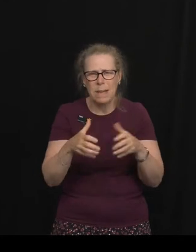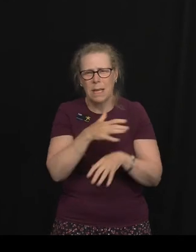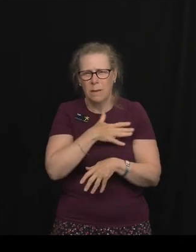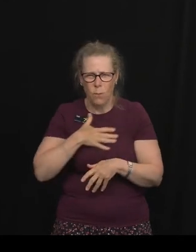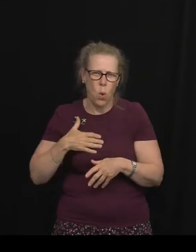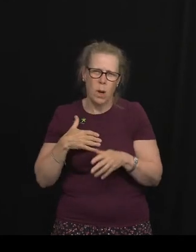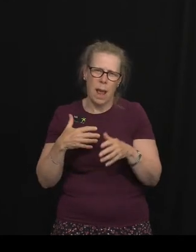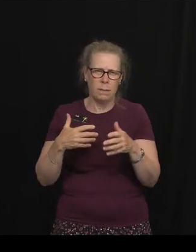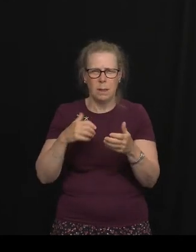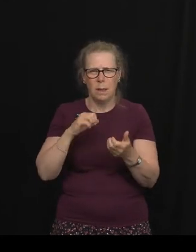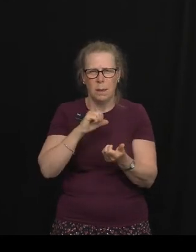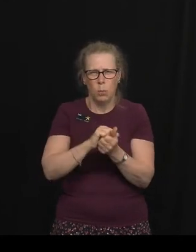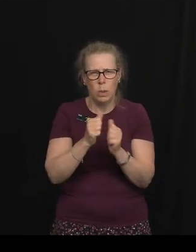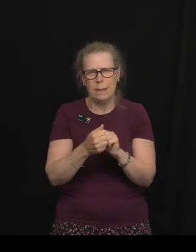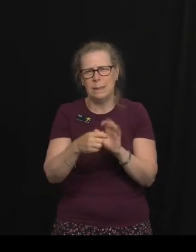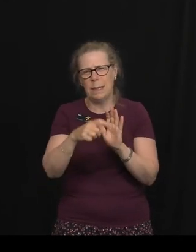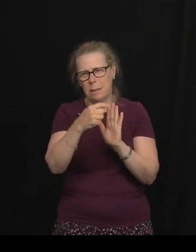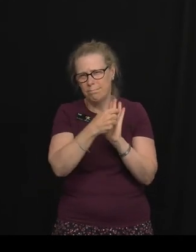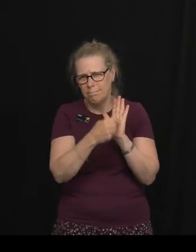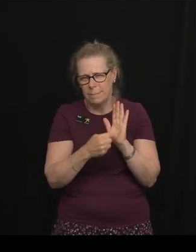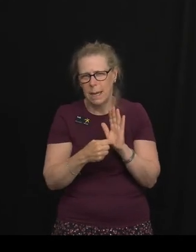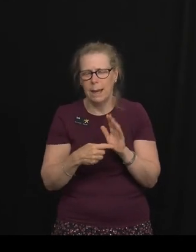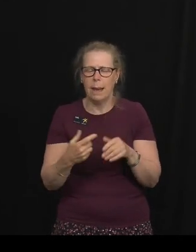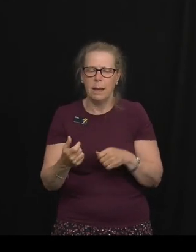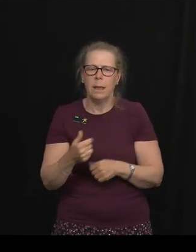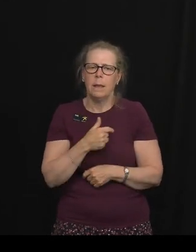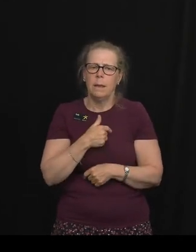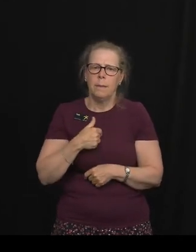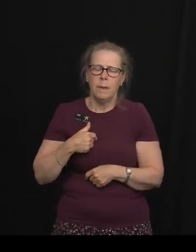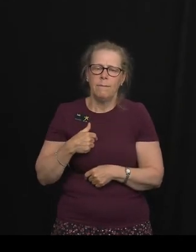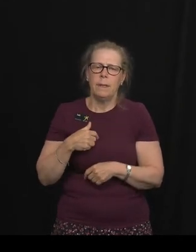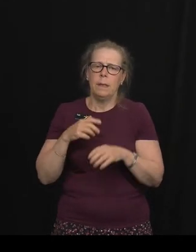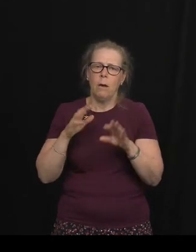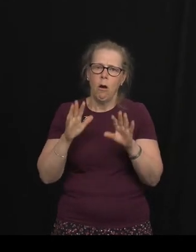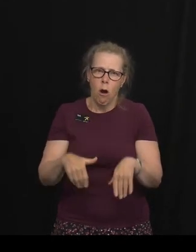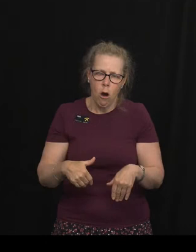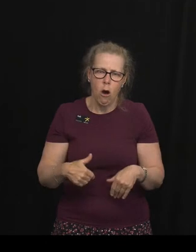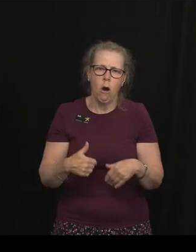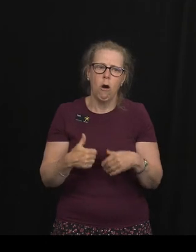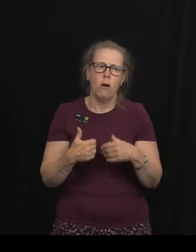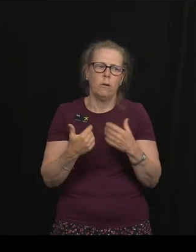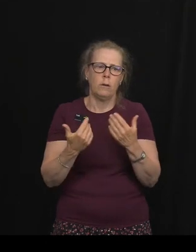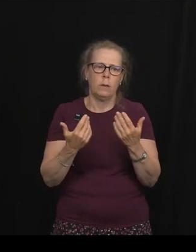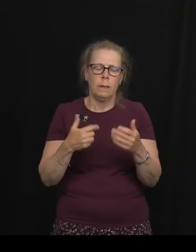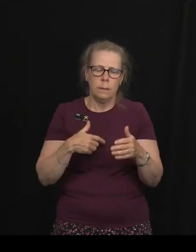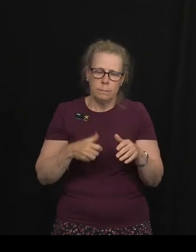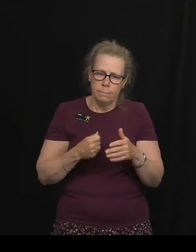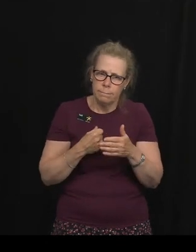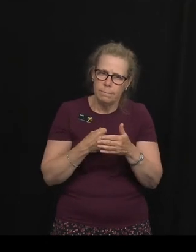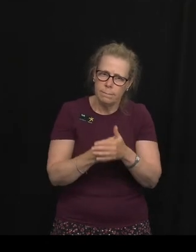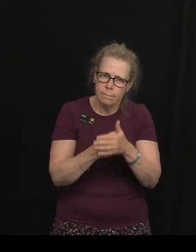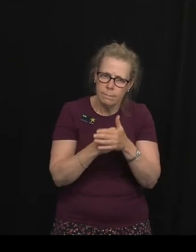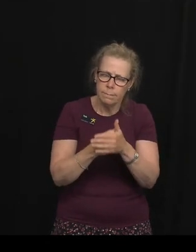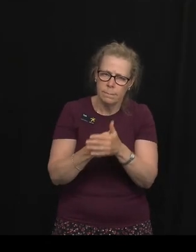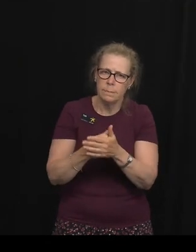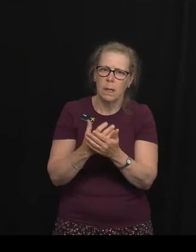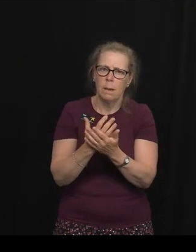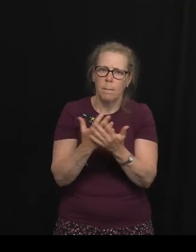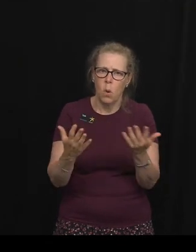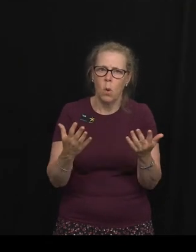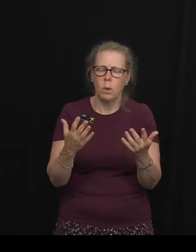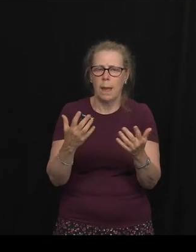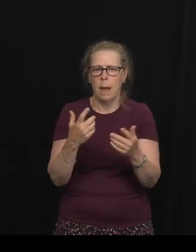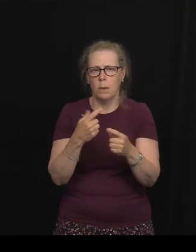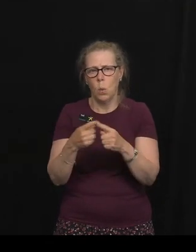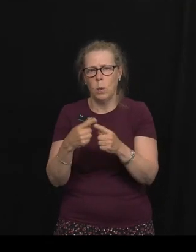April 21, we adapted over 300 ongoing contributions. And for those of, ones of you having worked with development